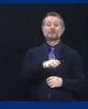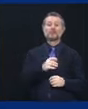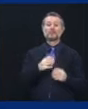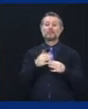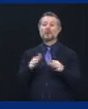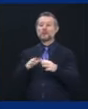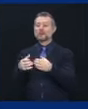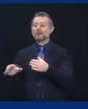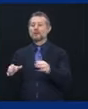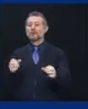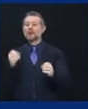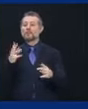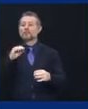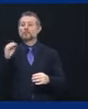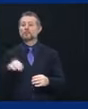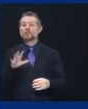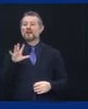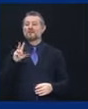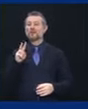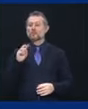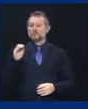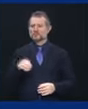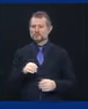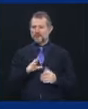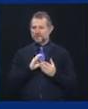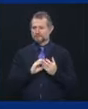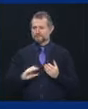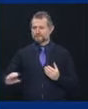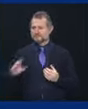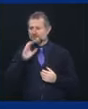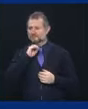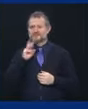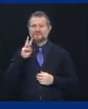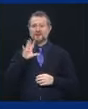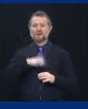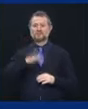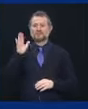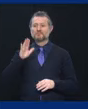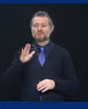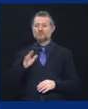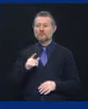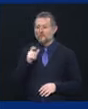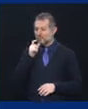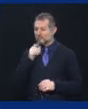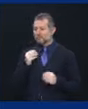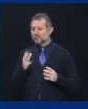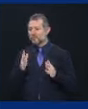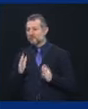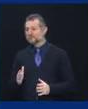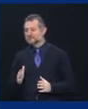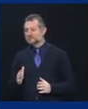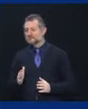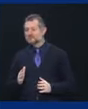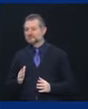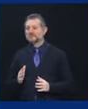52% has to go to people who are 65 plus, and the providers who are providing for the people who are 65